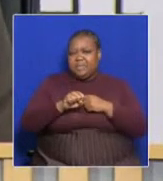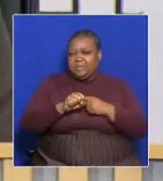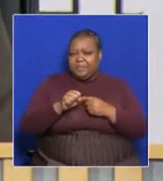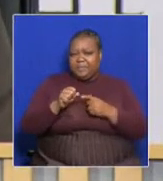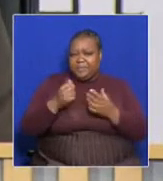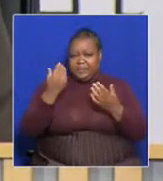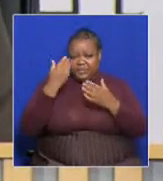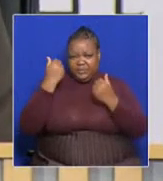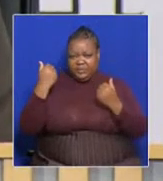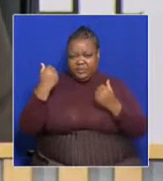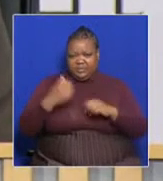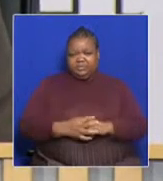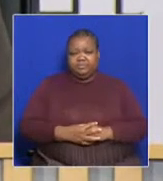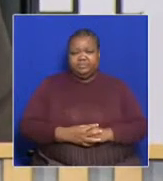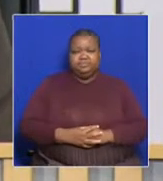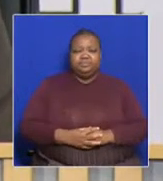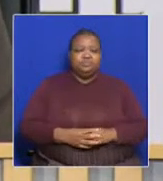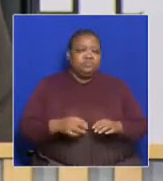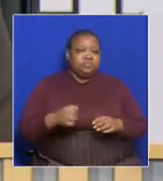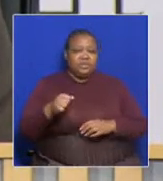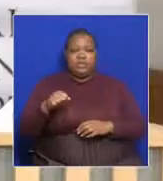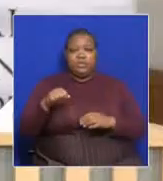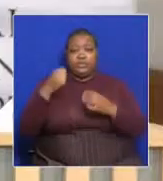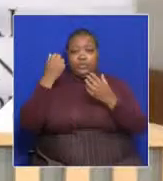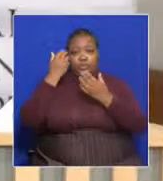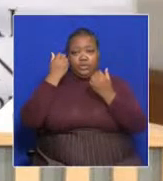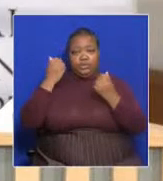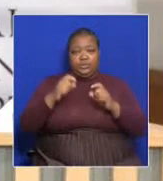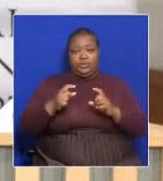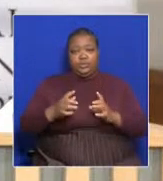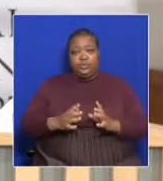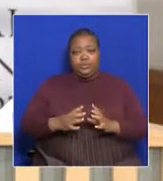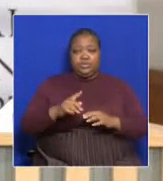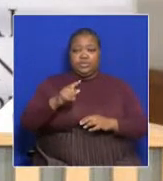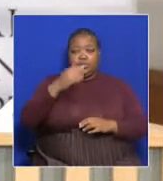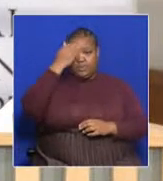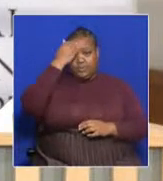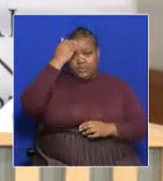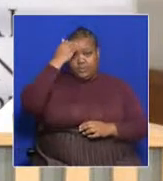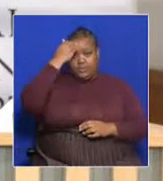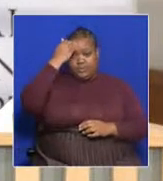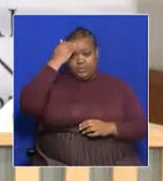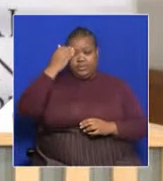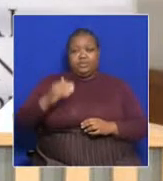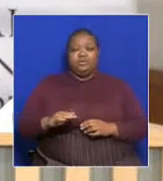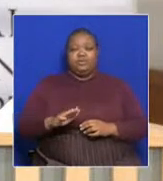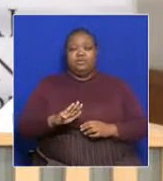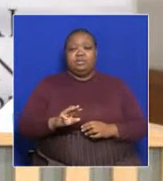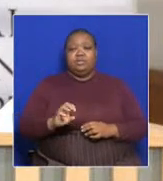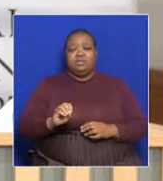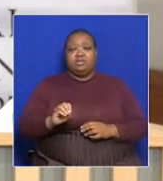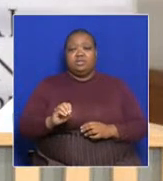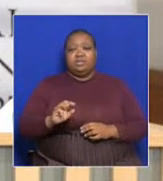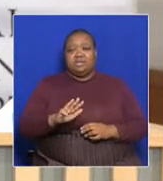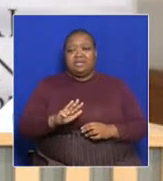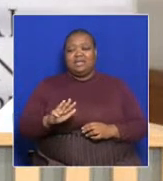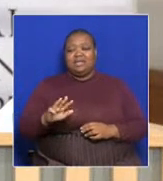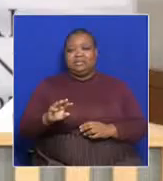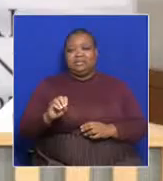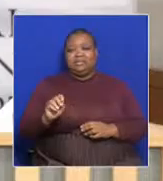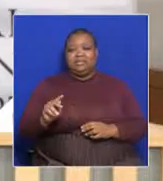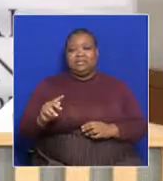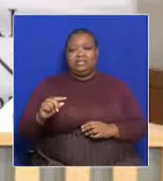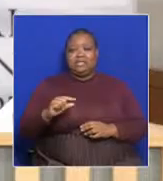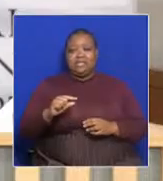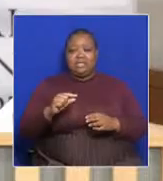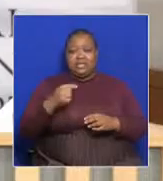No, I don't know, Commissioner. You do know that when there was that 999 kg seizure, LCRC